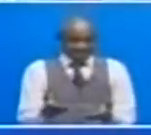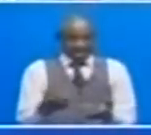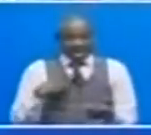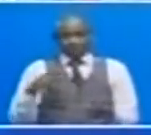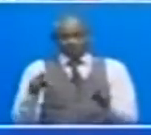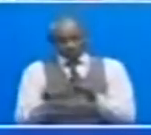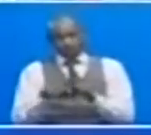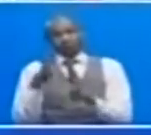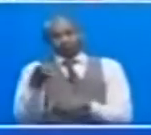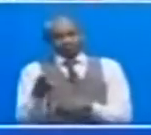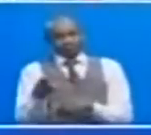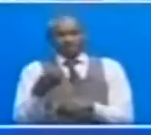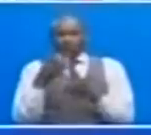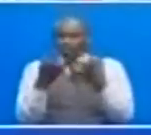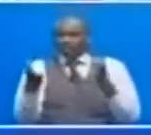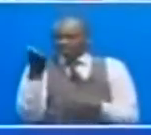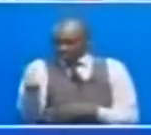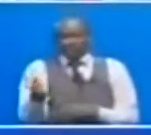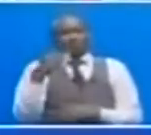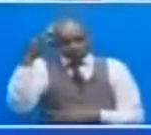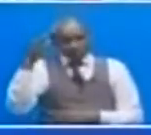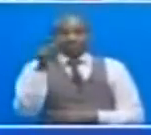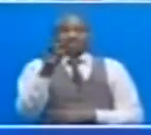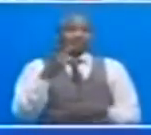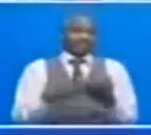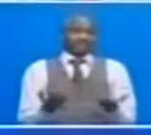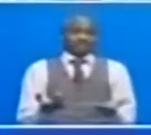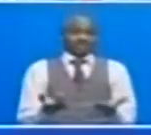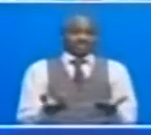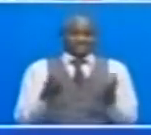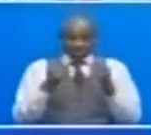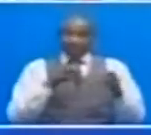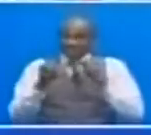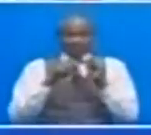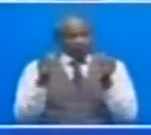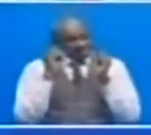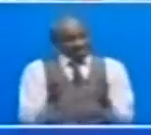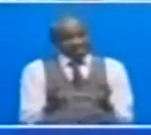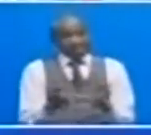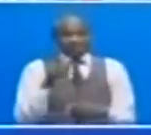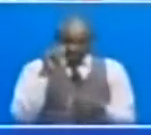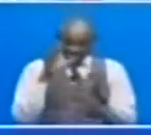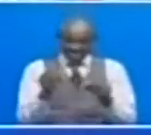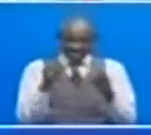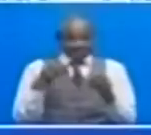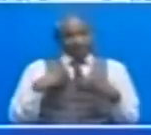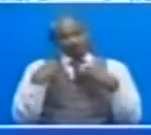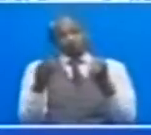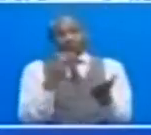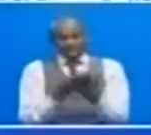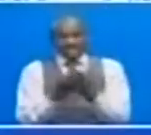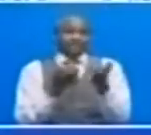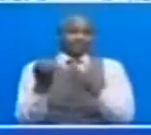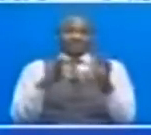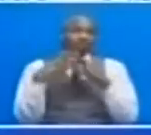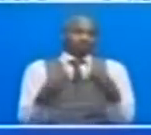Inventory is a key. We are dealing with a commodity as a future price. If you don't manage it carefully, you can easily lose money in this business. And